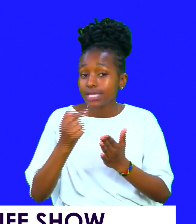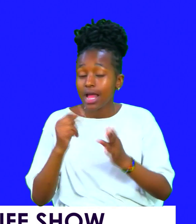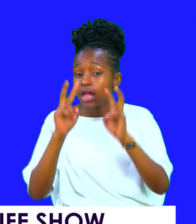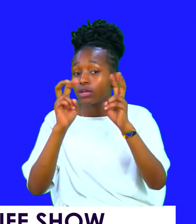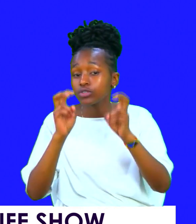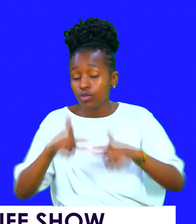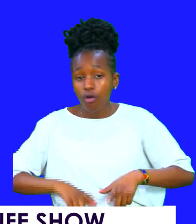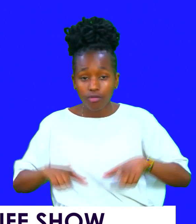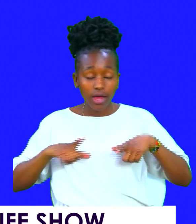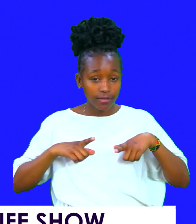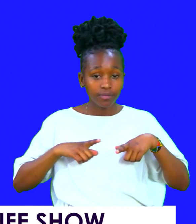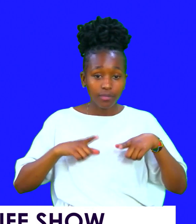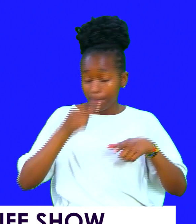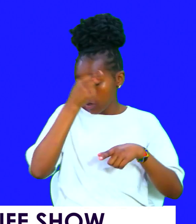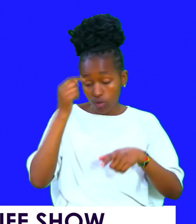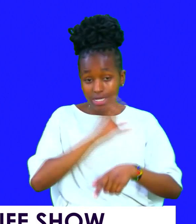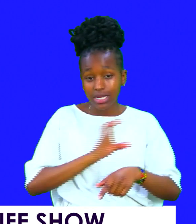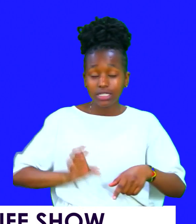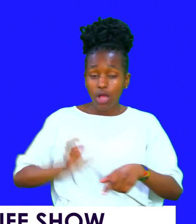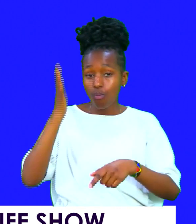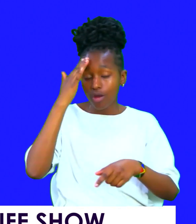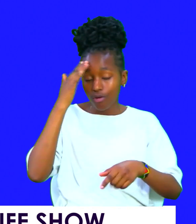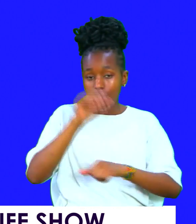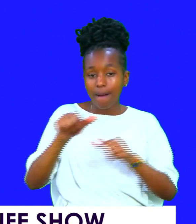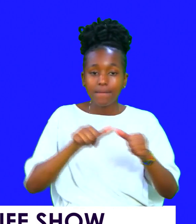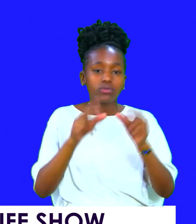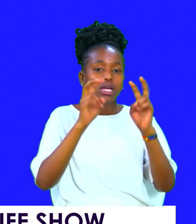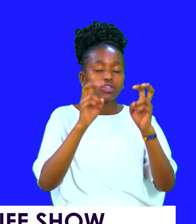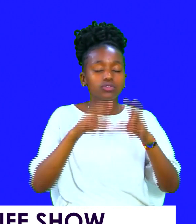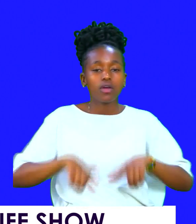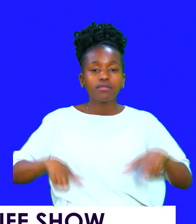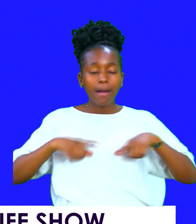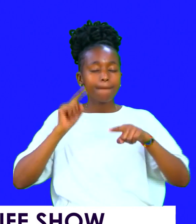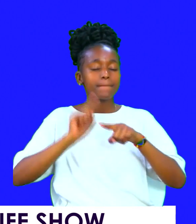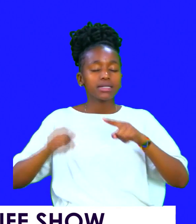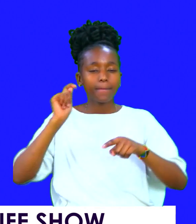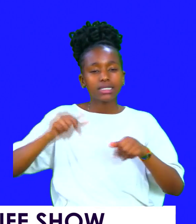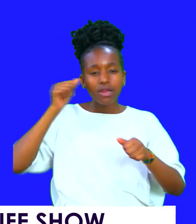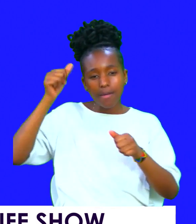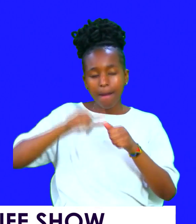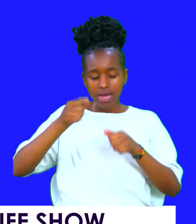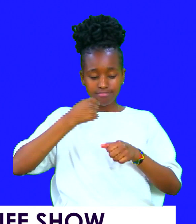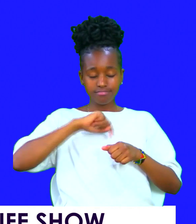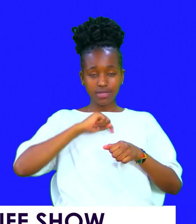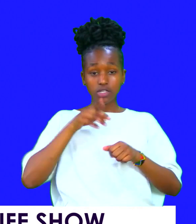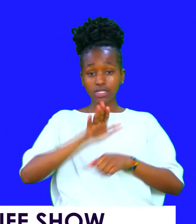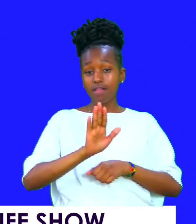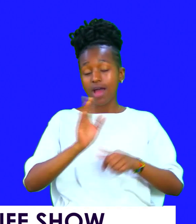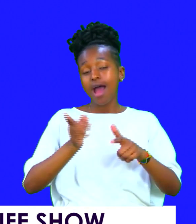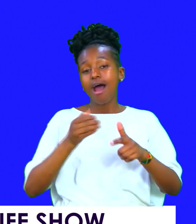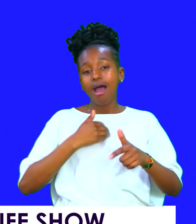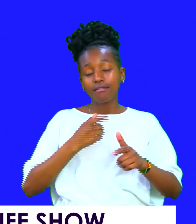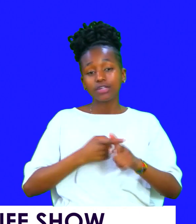know it says the issues of life. But inside of you lies a treasure. You know, I think of people who get